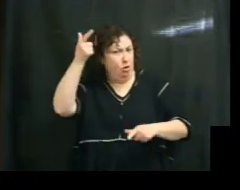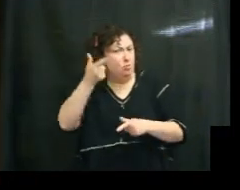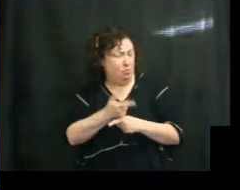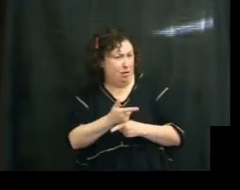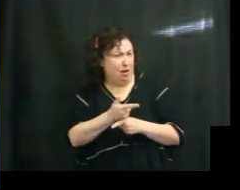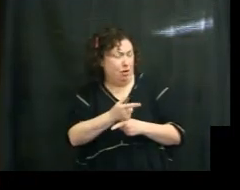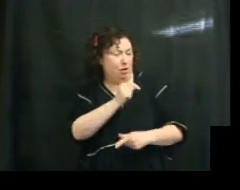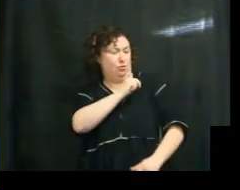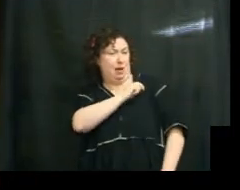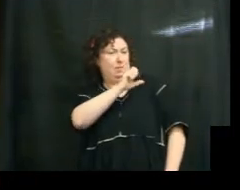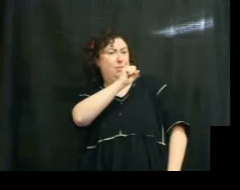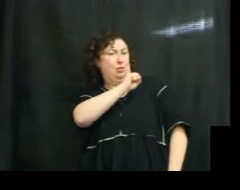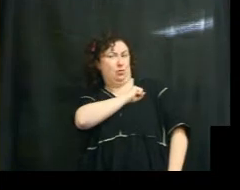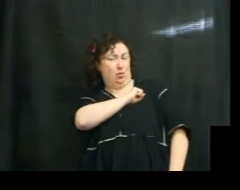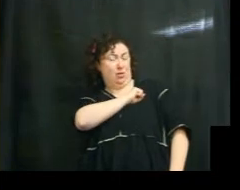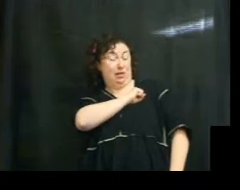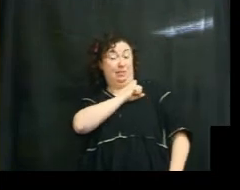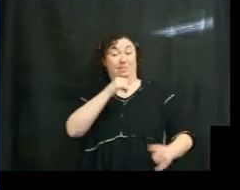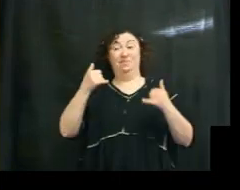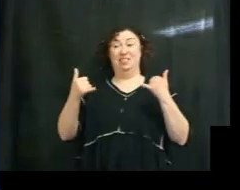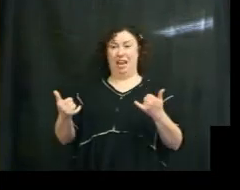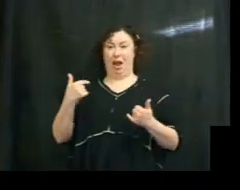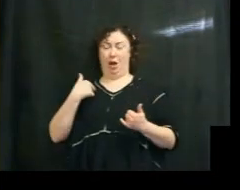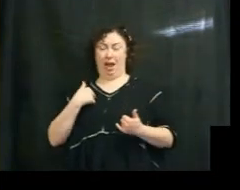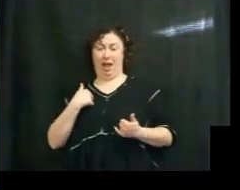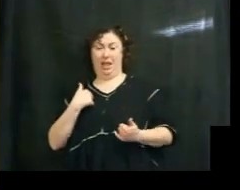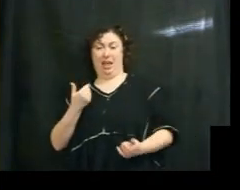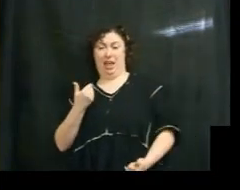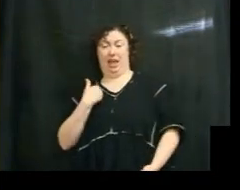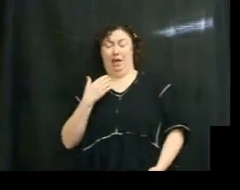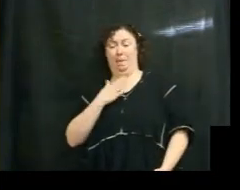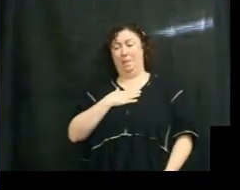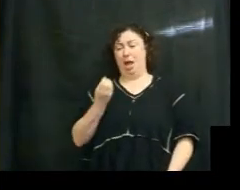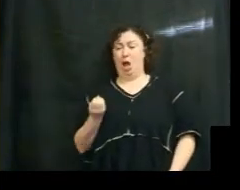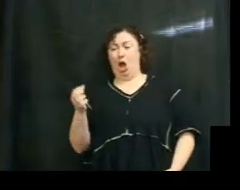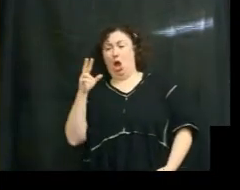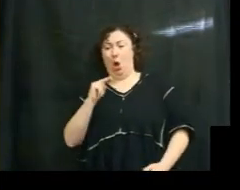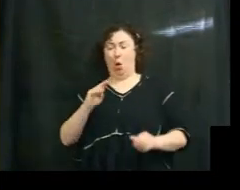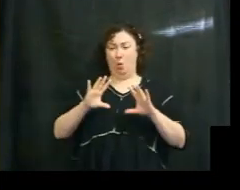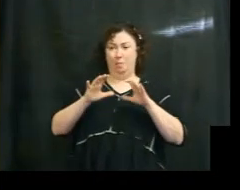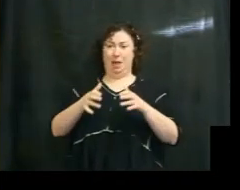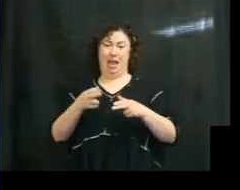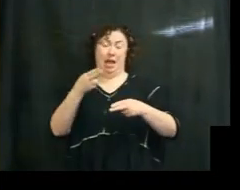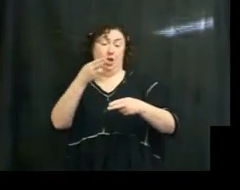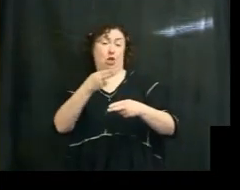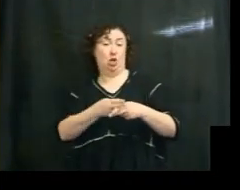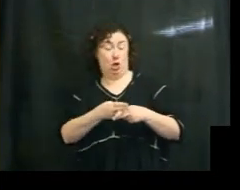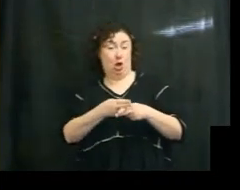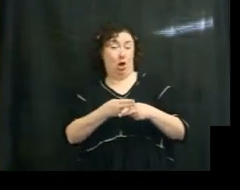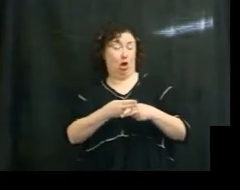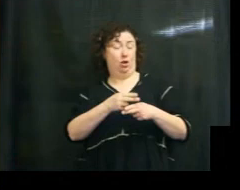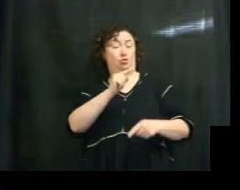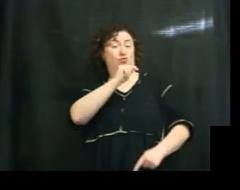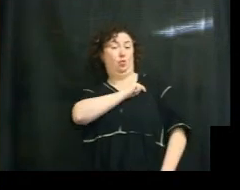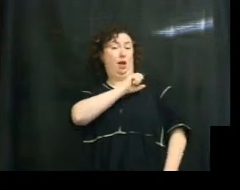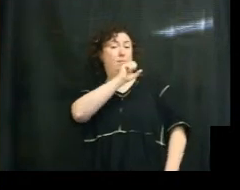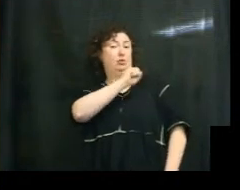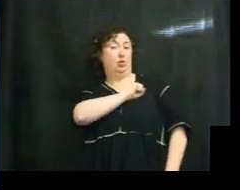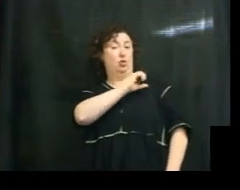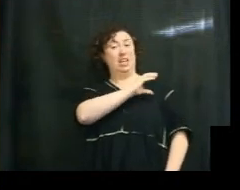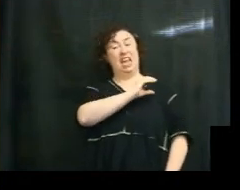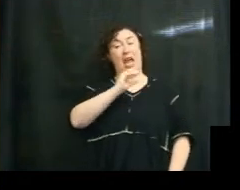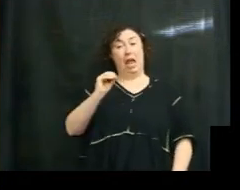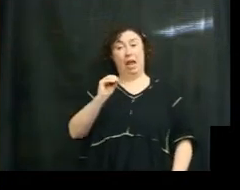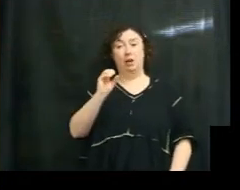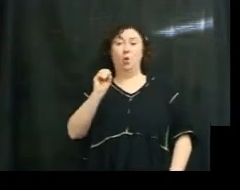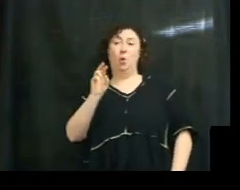And now I have my own band called Trombone Shorty and Orleans Avenue, named after a street